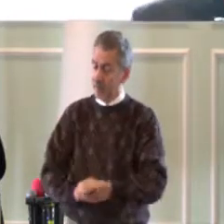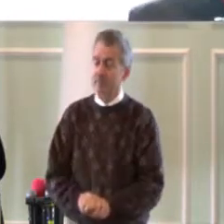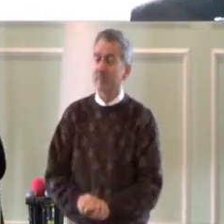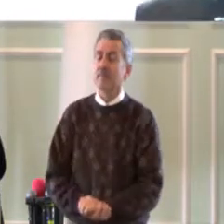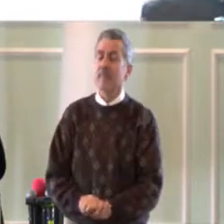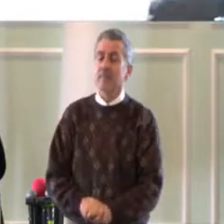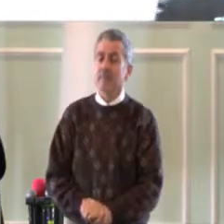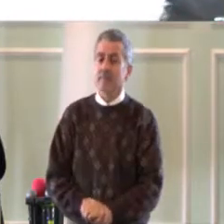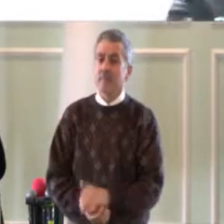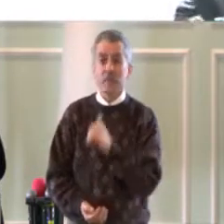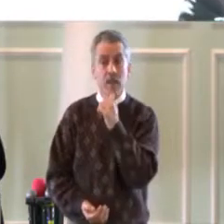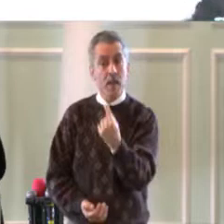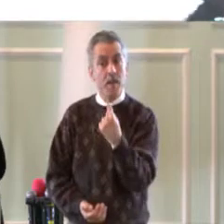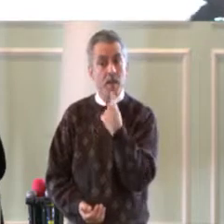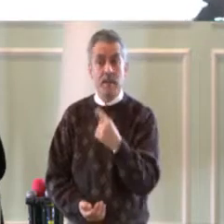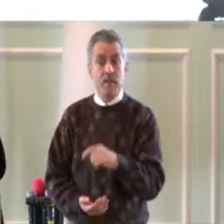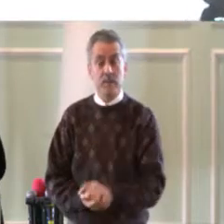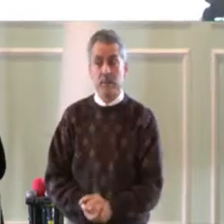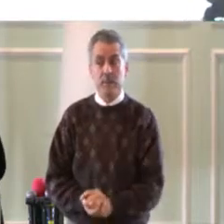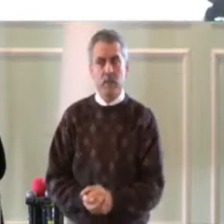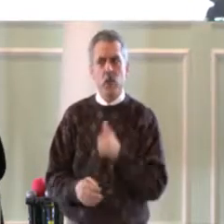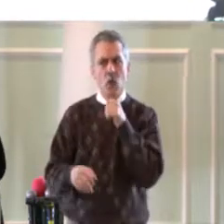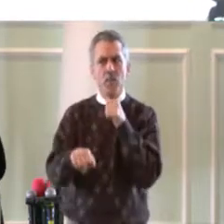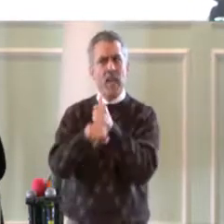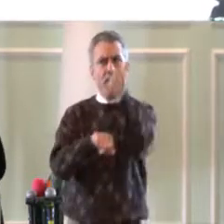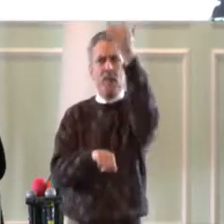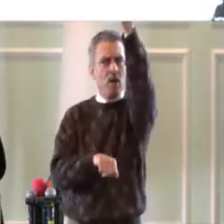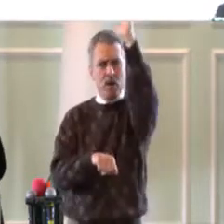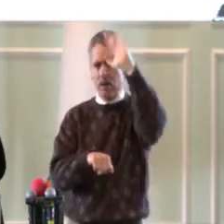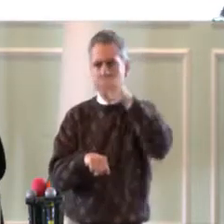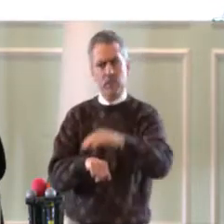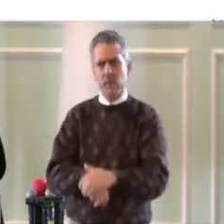you, don't blame God.